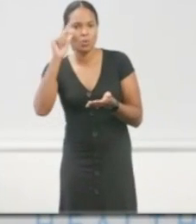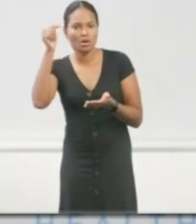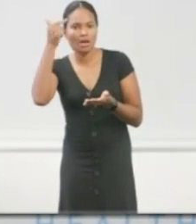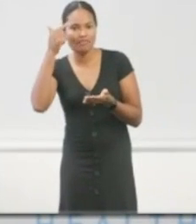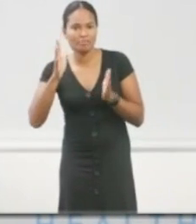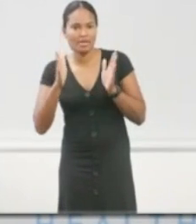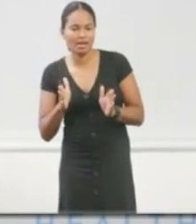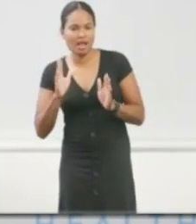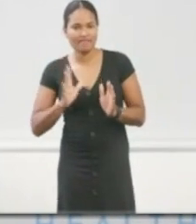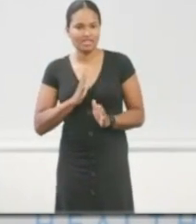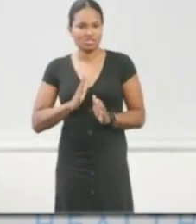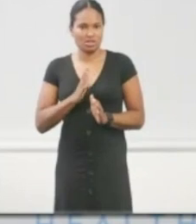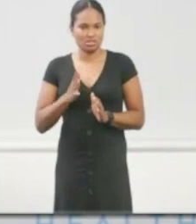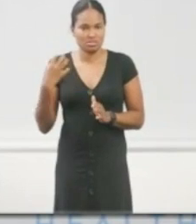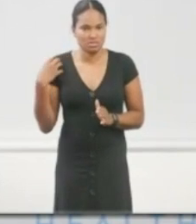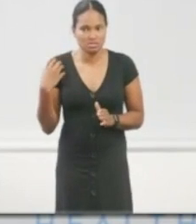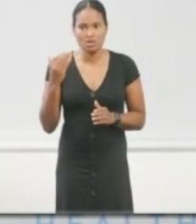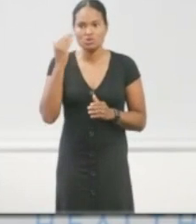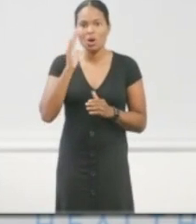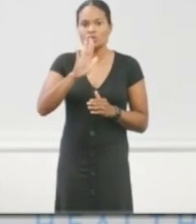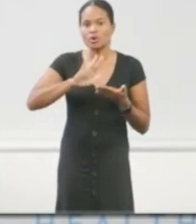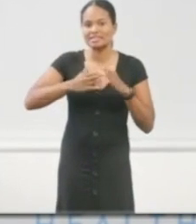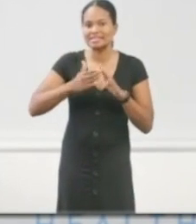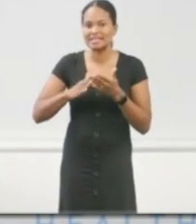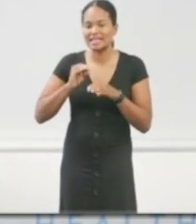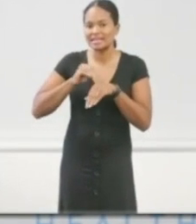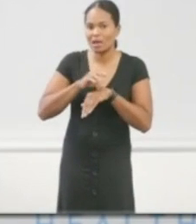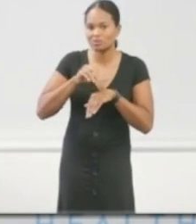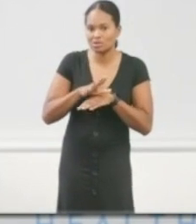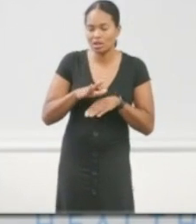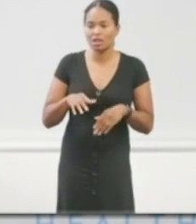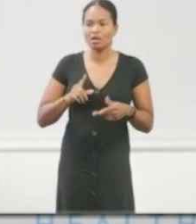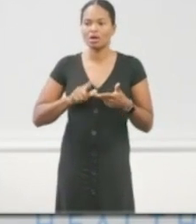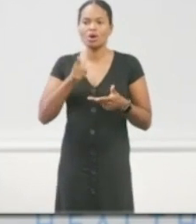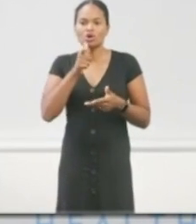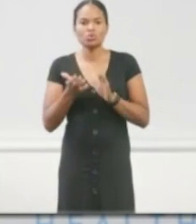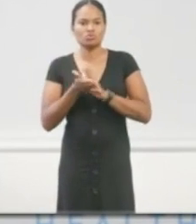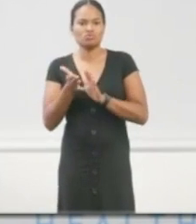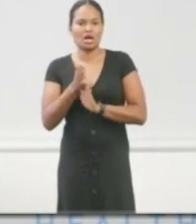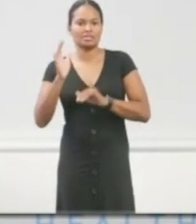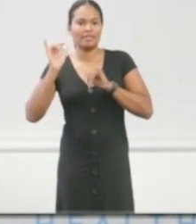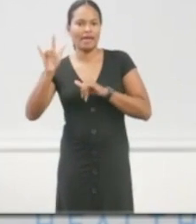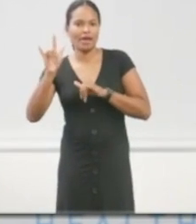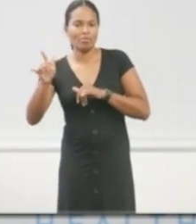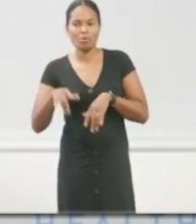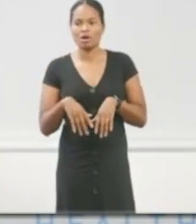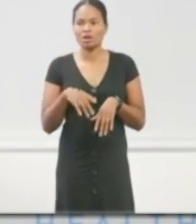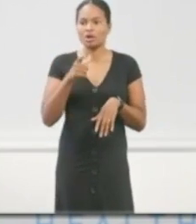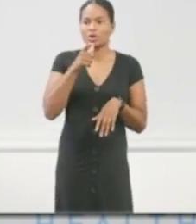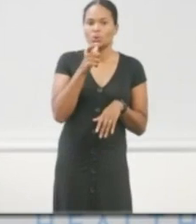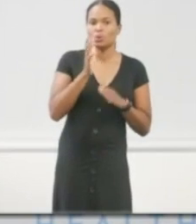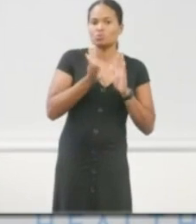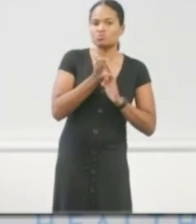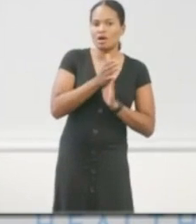your city council people, get to know the people who run the airports, people that are at the hospitals, and